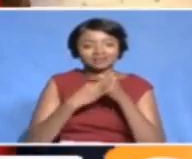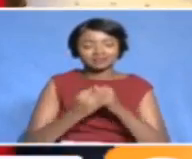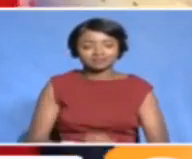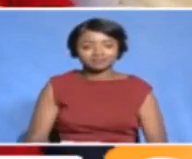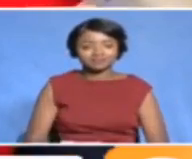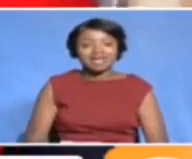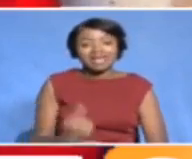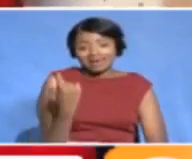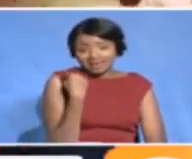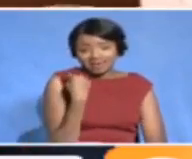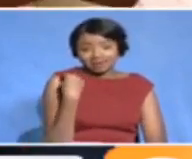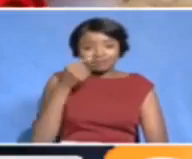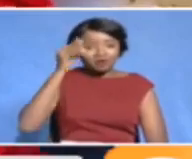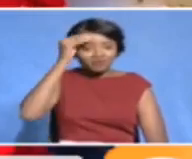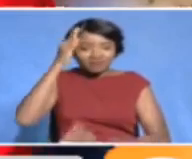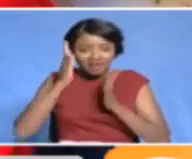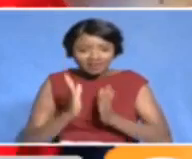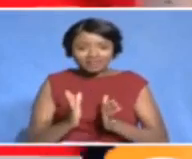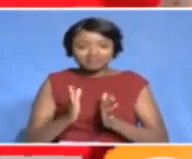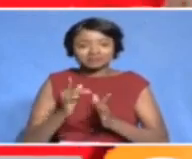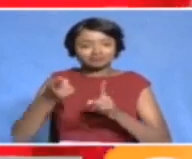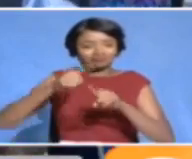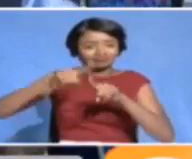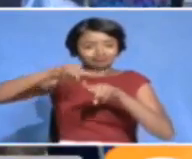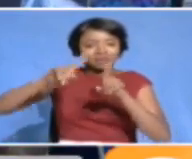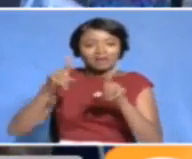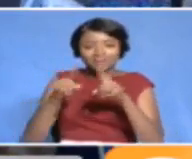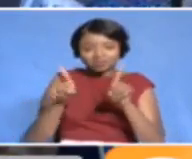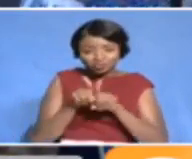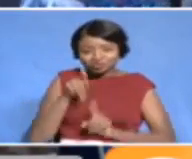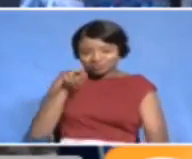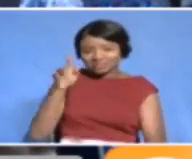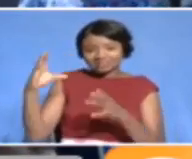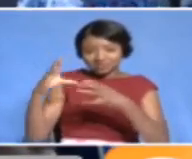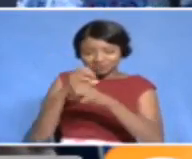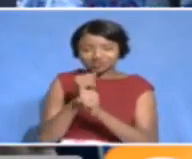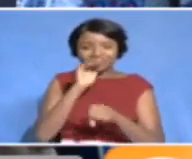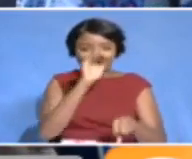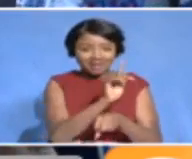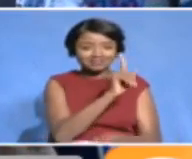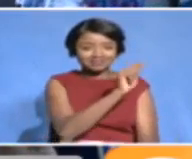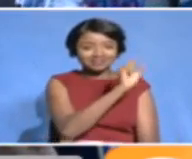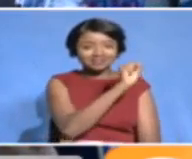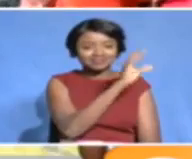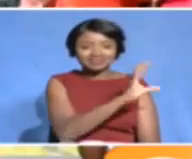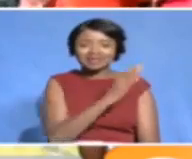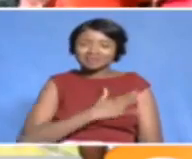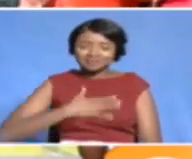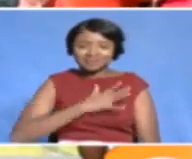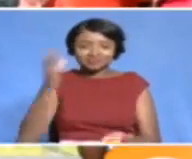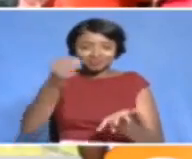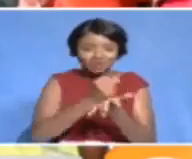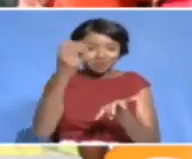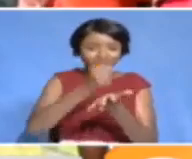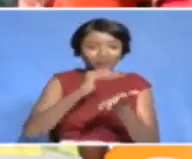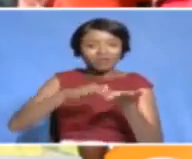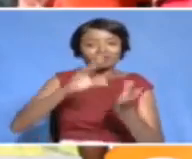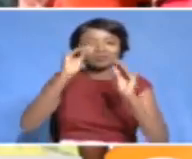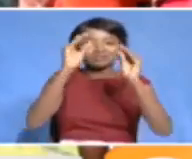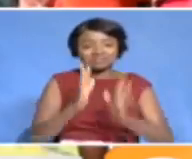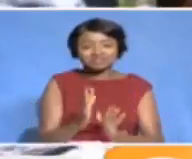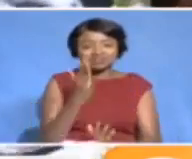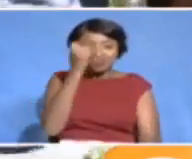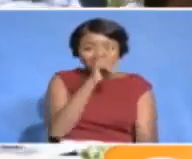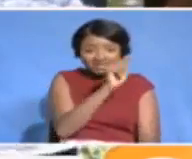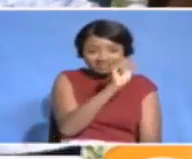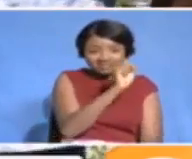of learners continues to rise sharply, KUPPET has also called on TSC to employ more teachers to counter their numbers. TSC figures